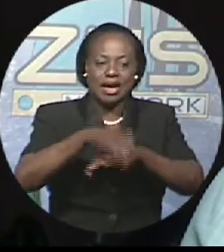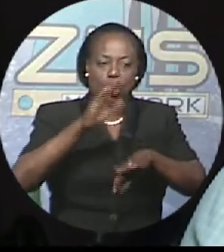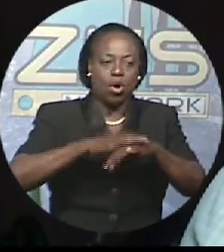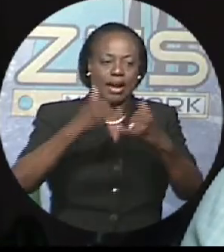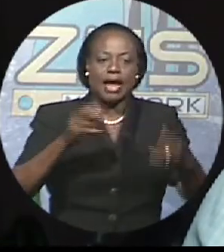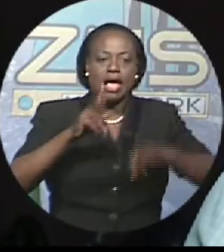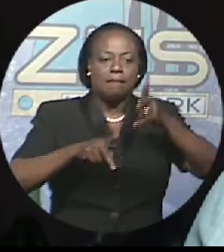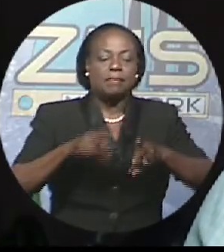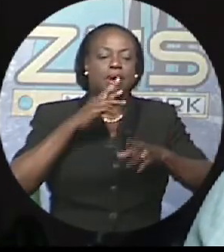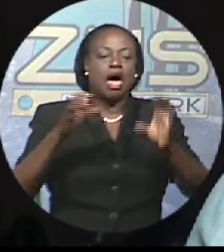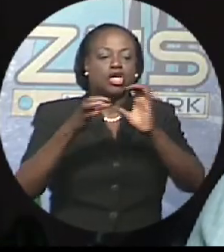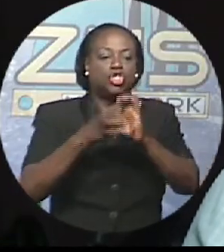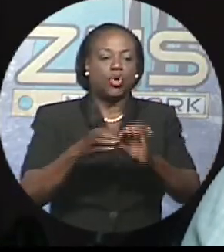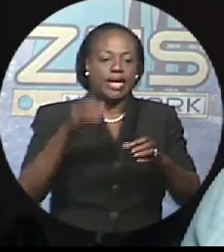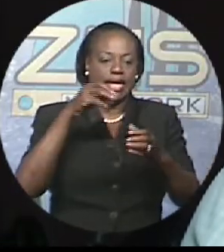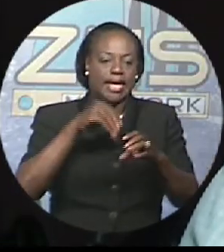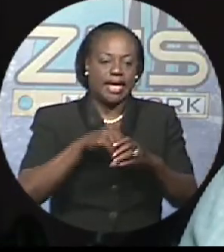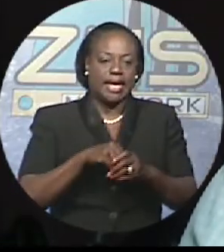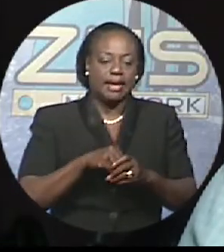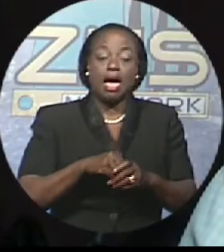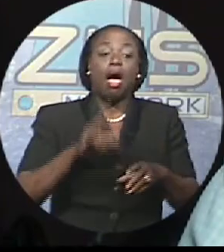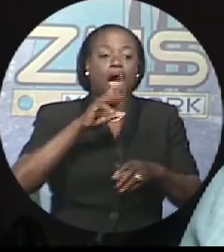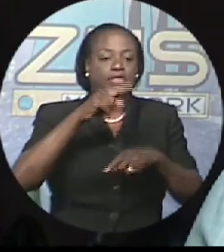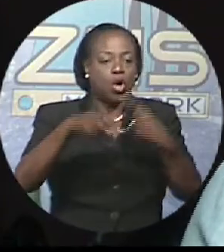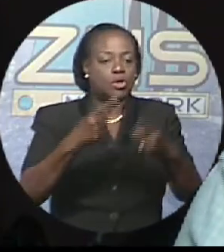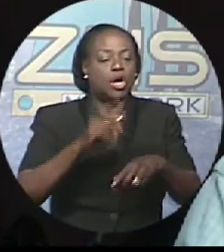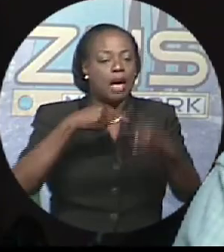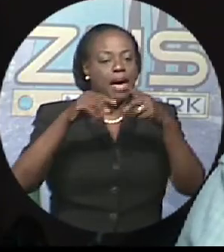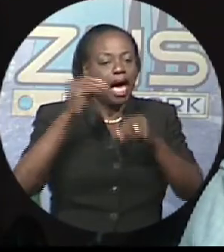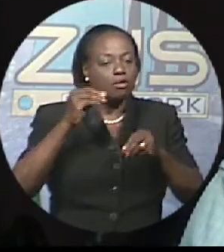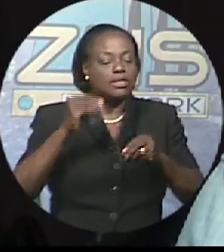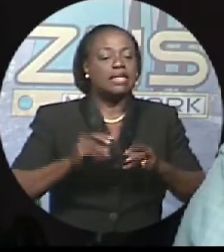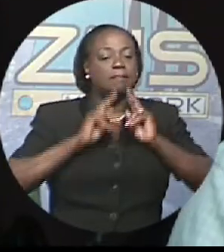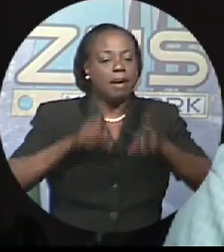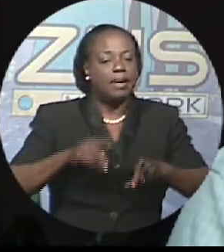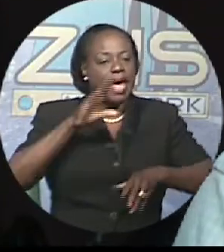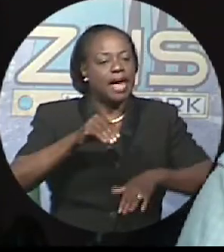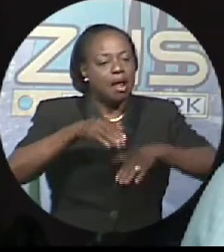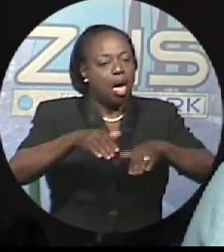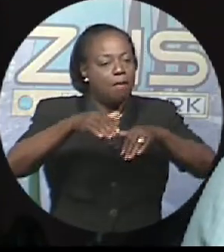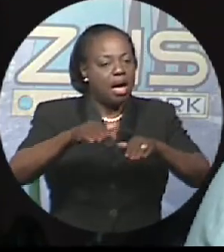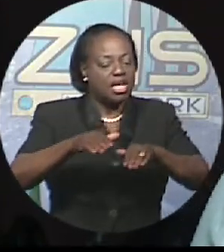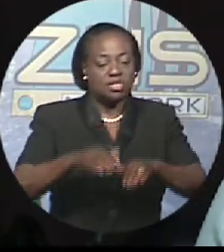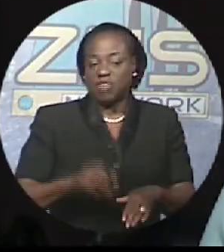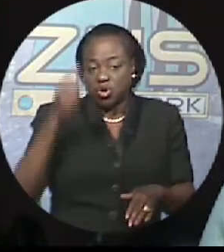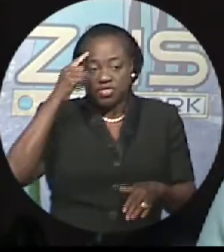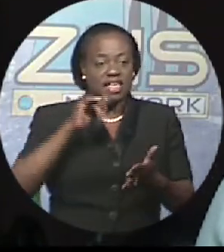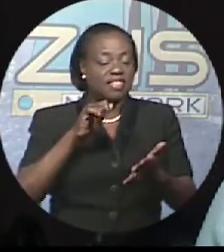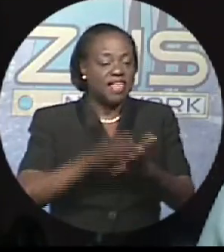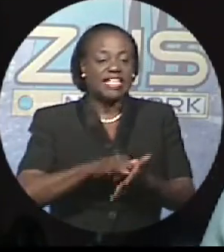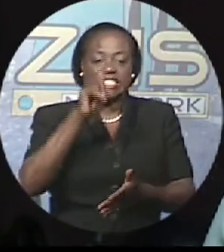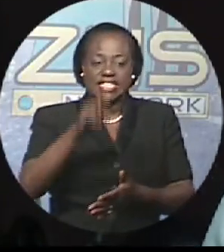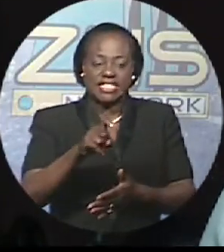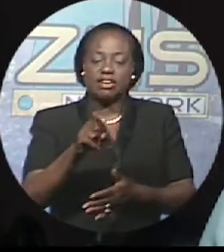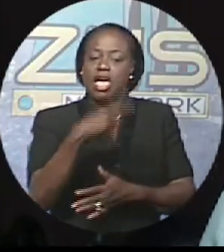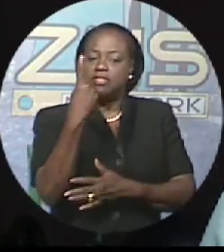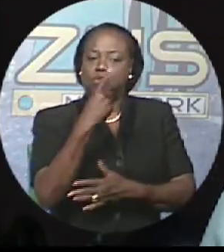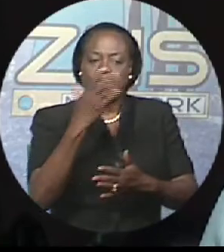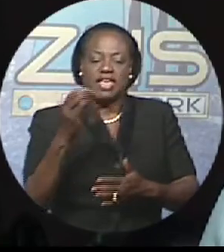son was there for 2 years, K-5 and grade 1. And we went through the same nonsense, the same foolishness. More claims